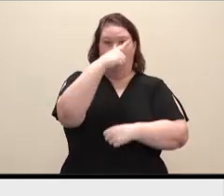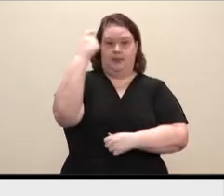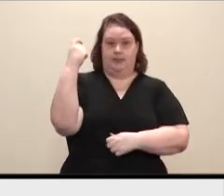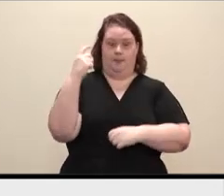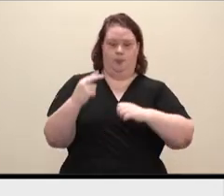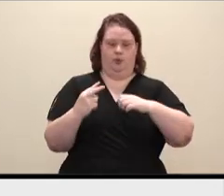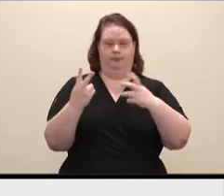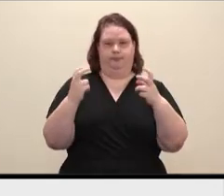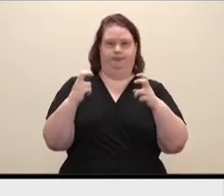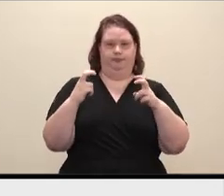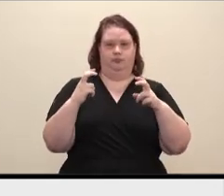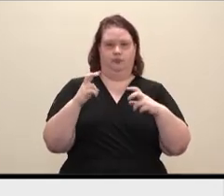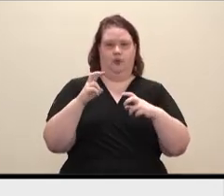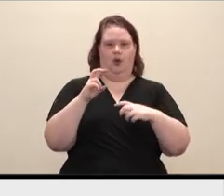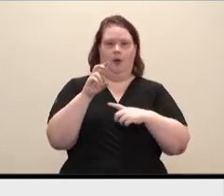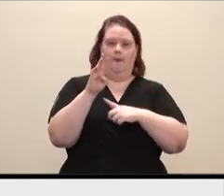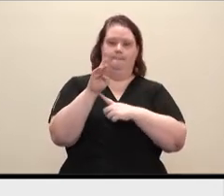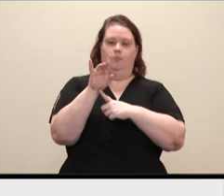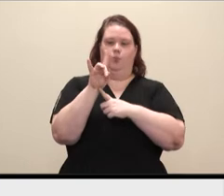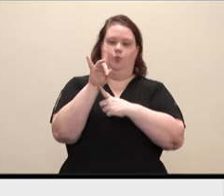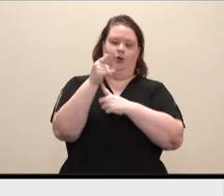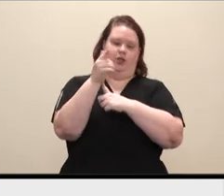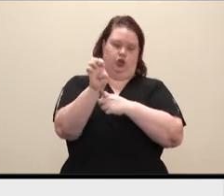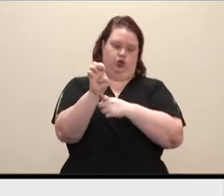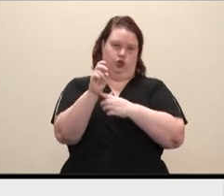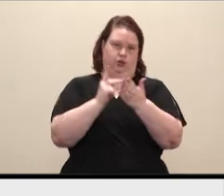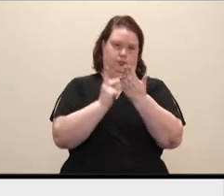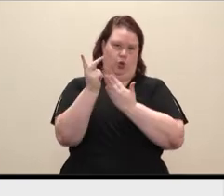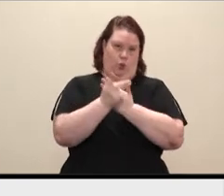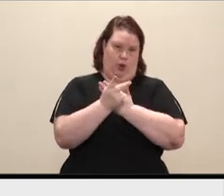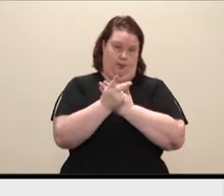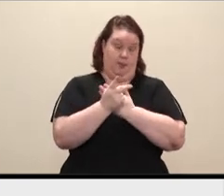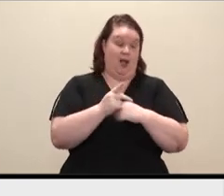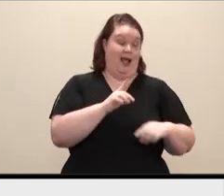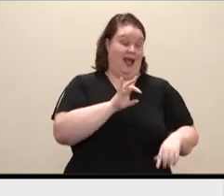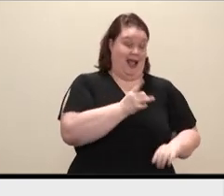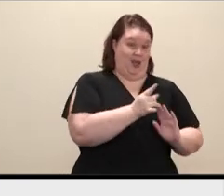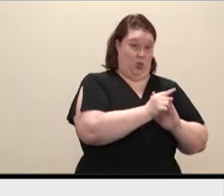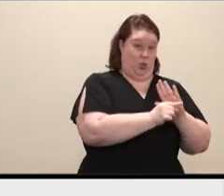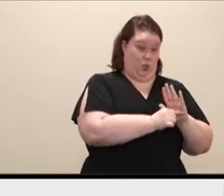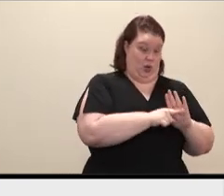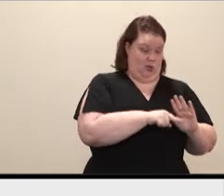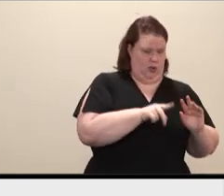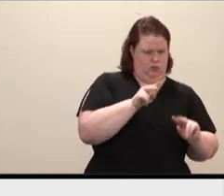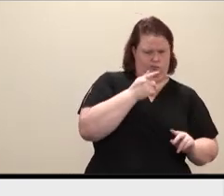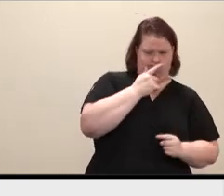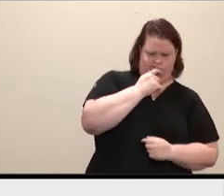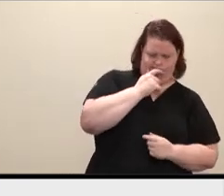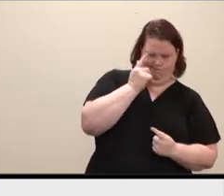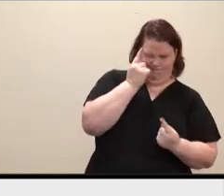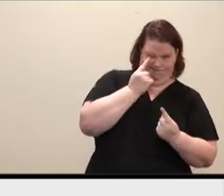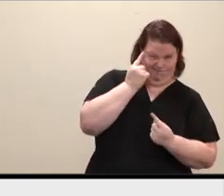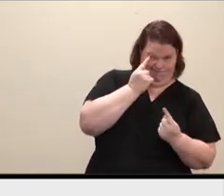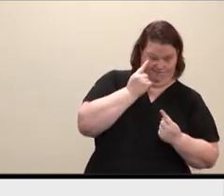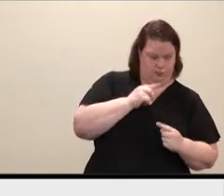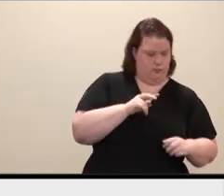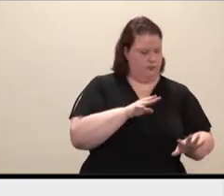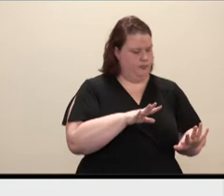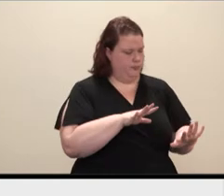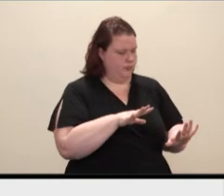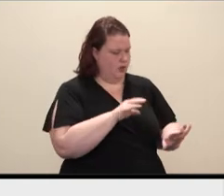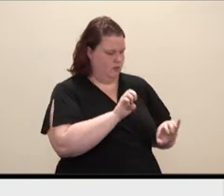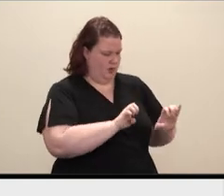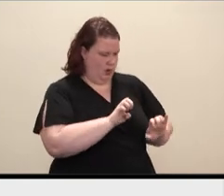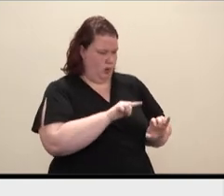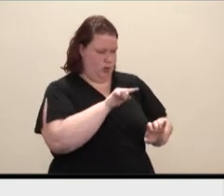program. We want to make sure as we work with these eighth graders who are looking at going through this program, that they have what it takes to